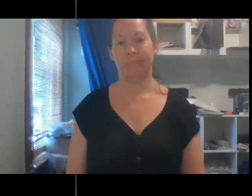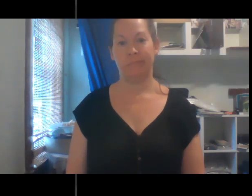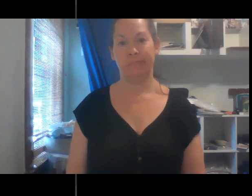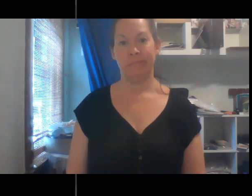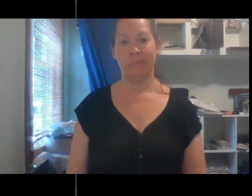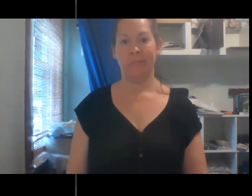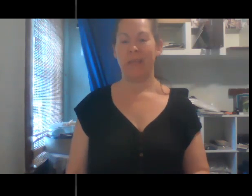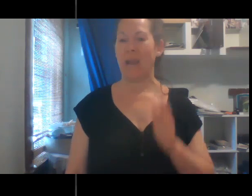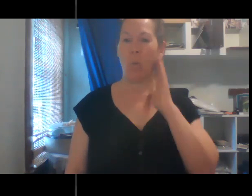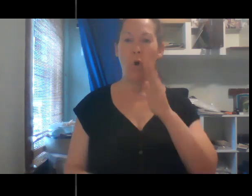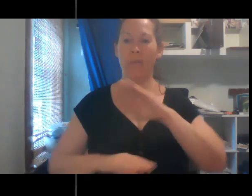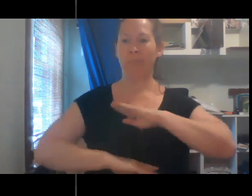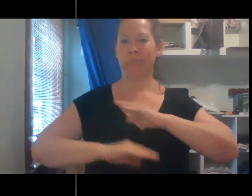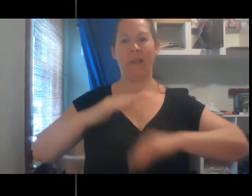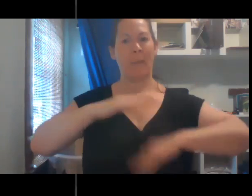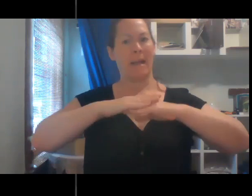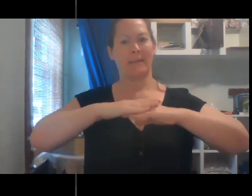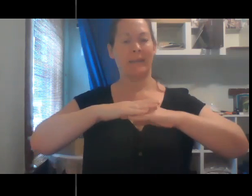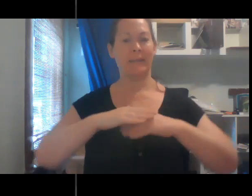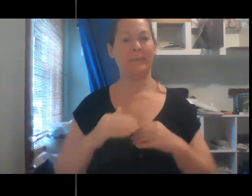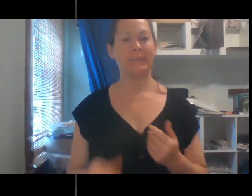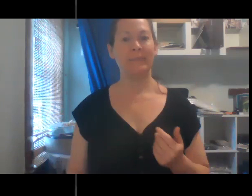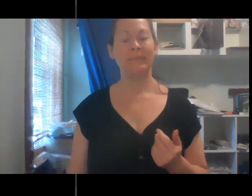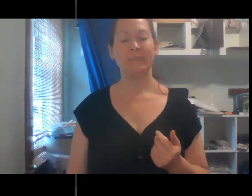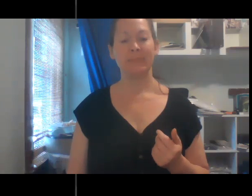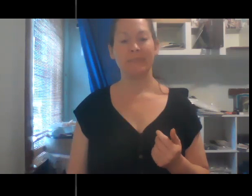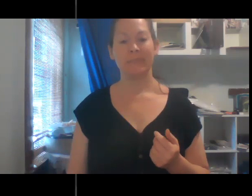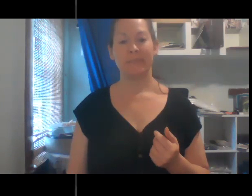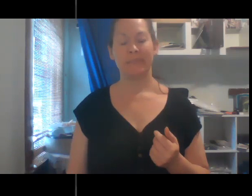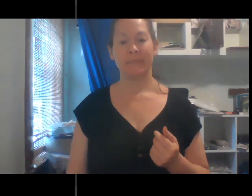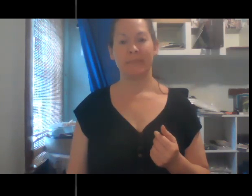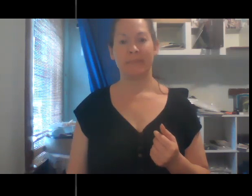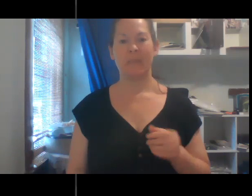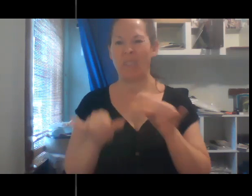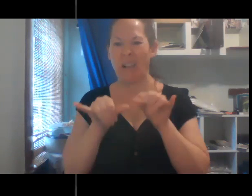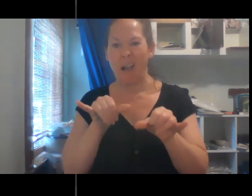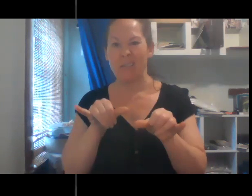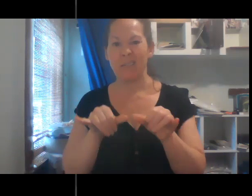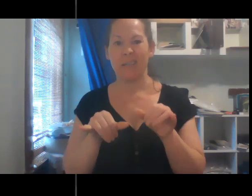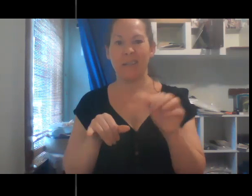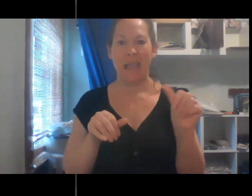And so the constant A and B will determine,